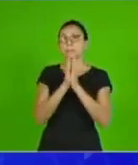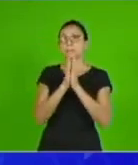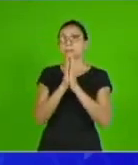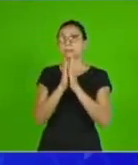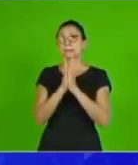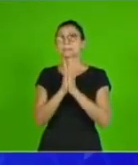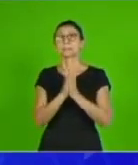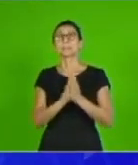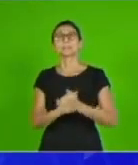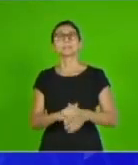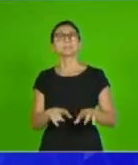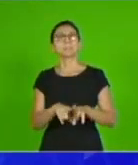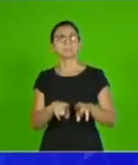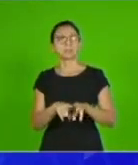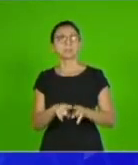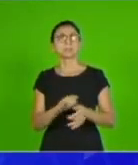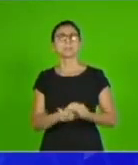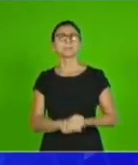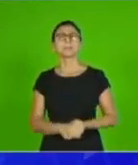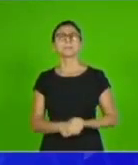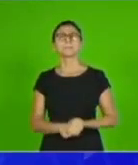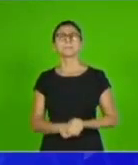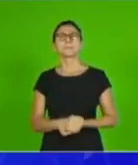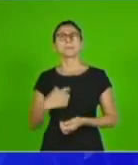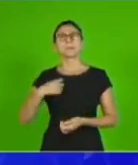We also had an encounter